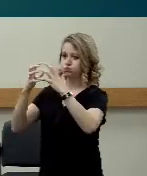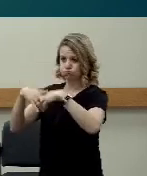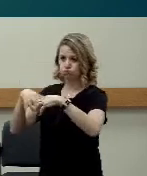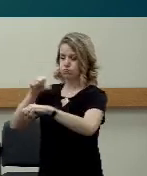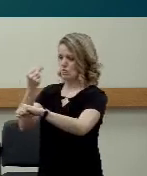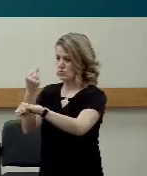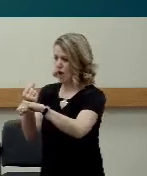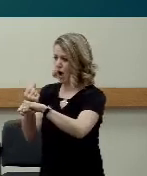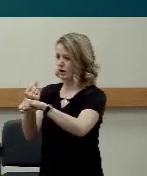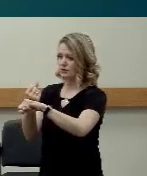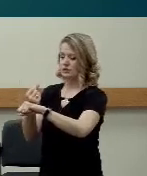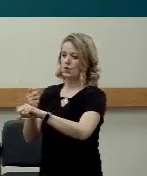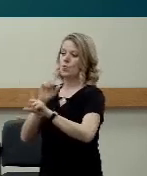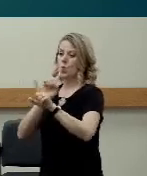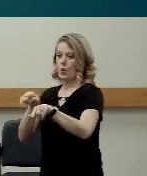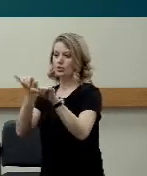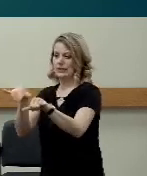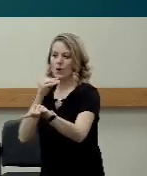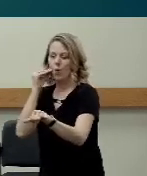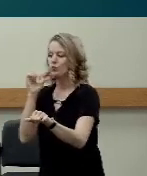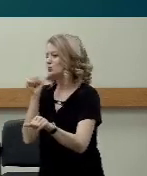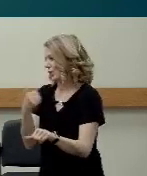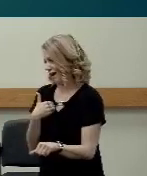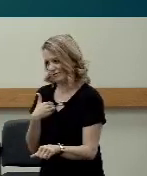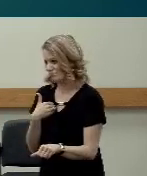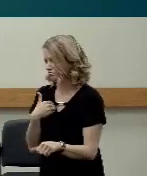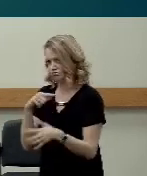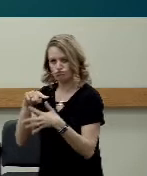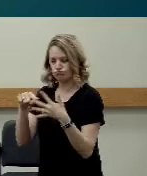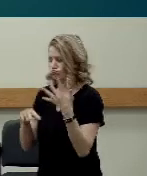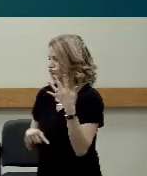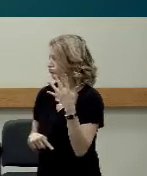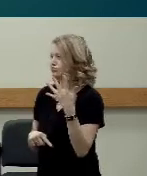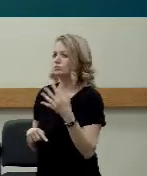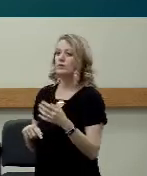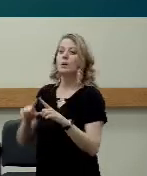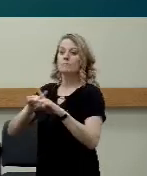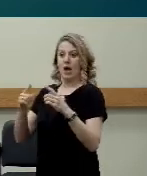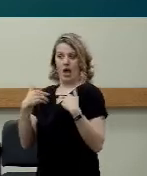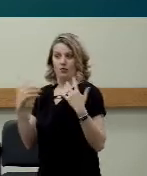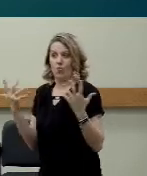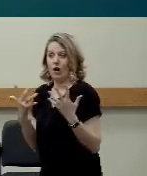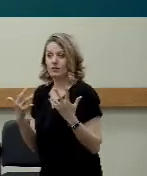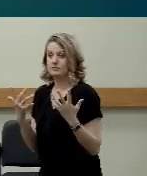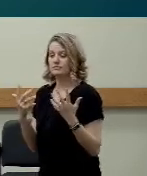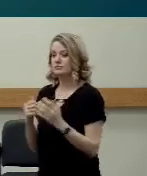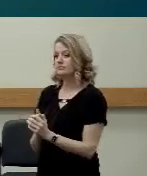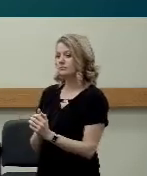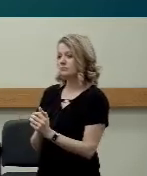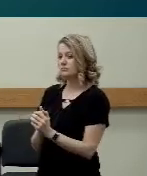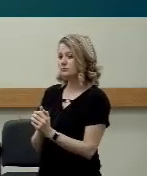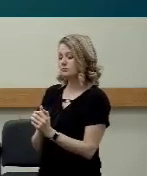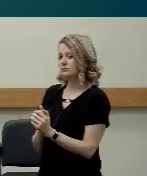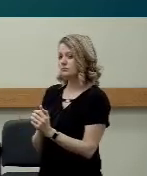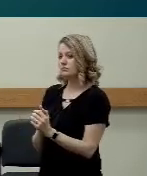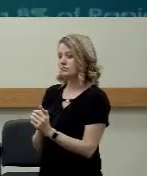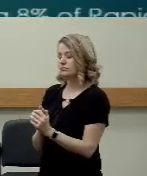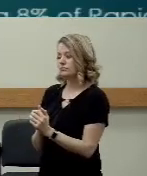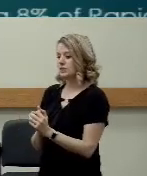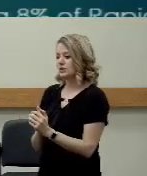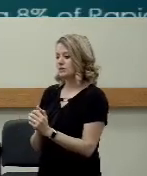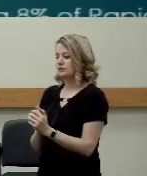lockdown. And we do not have a stay-at-home order. So what we do have is